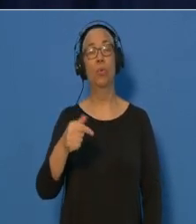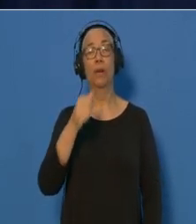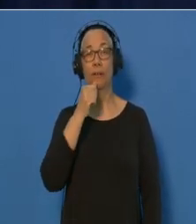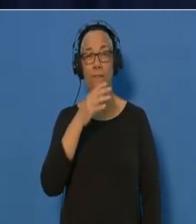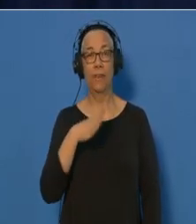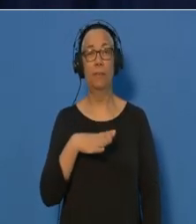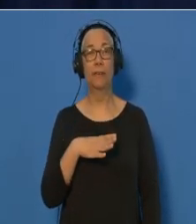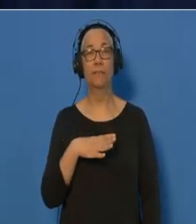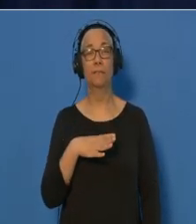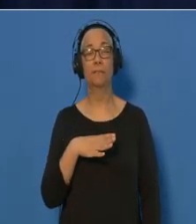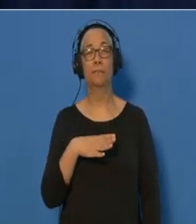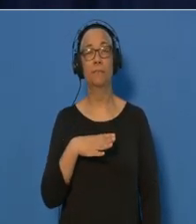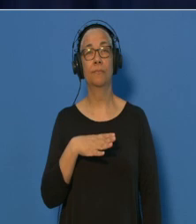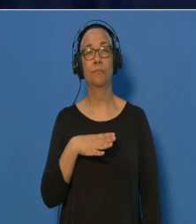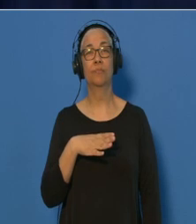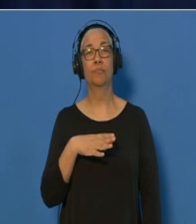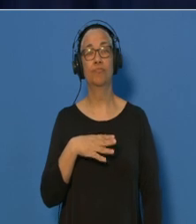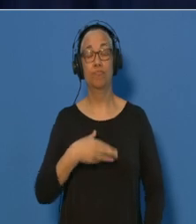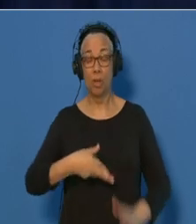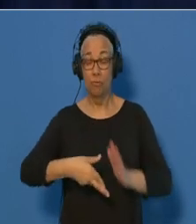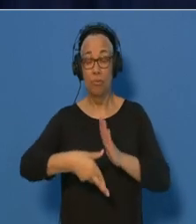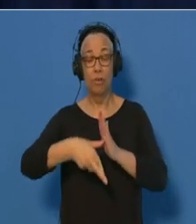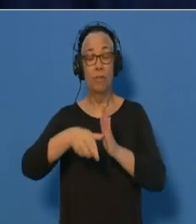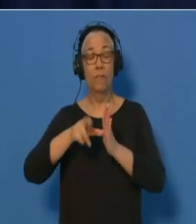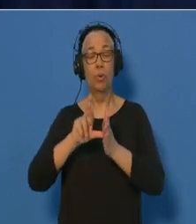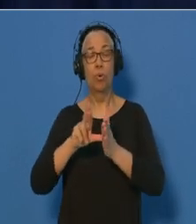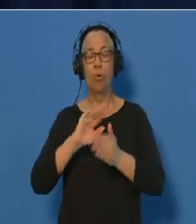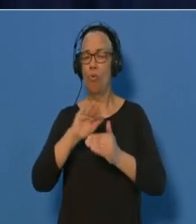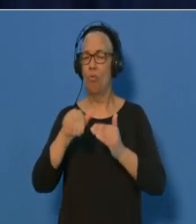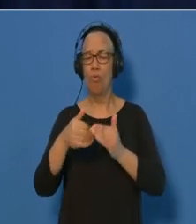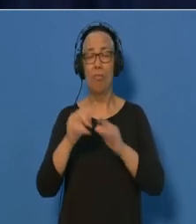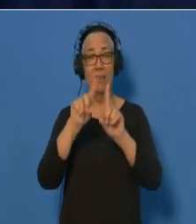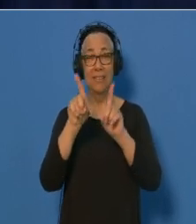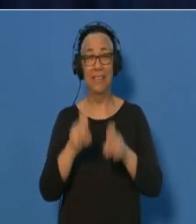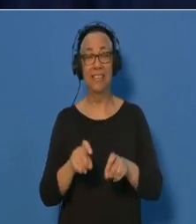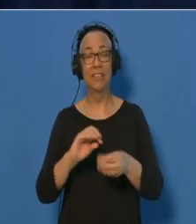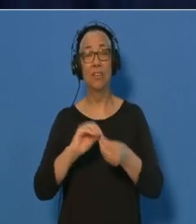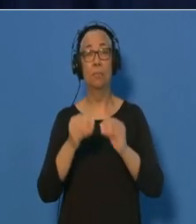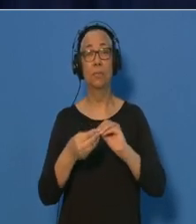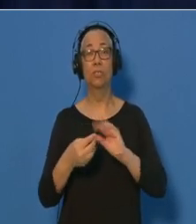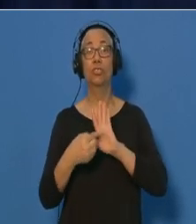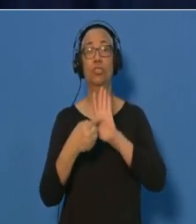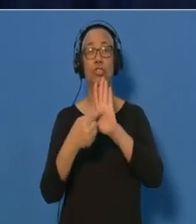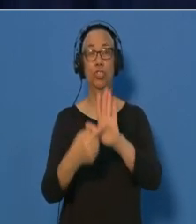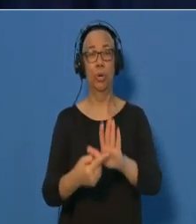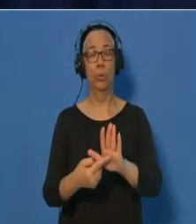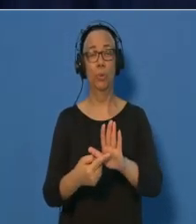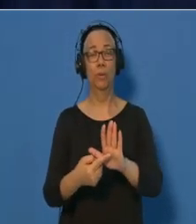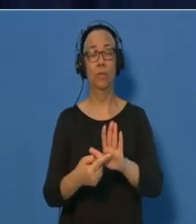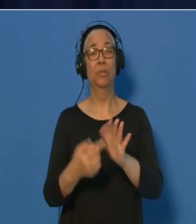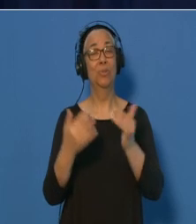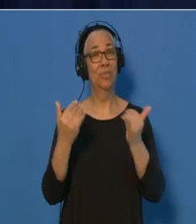females. A review of our overall testing numbers show that to date, out of the